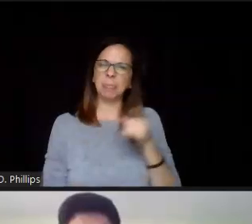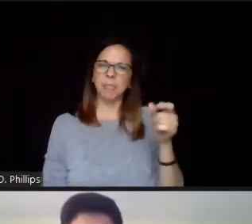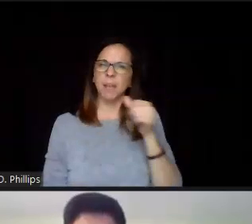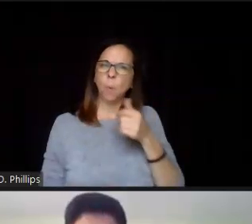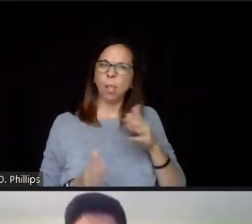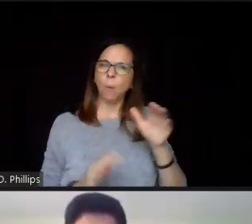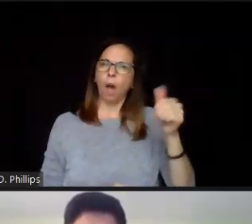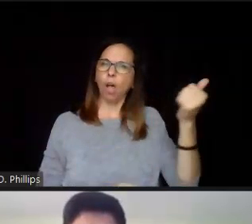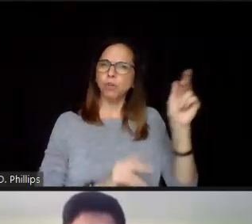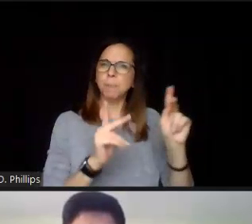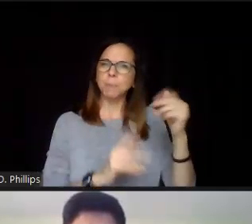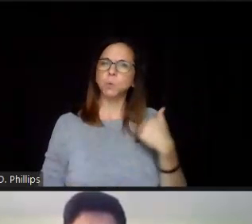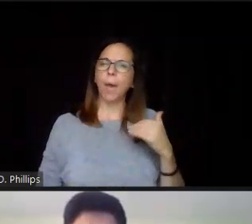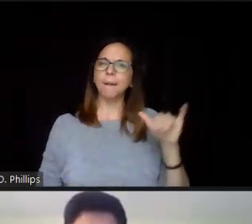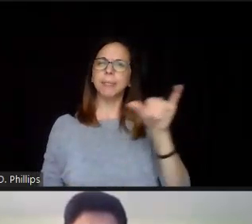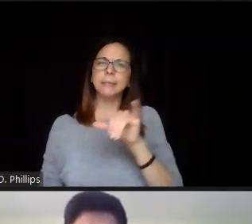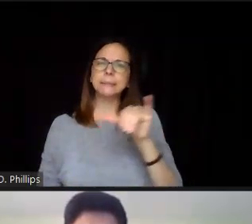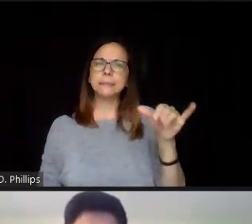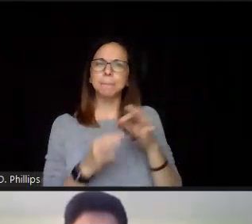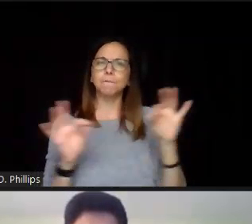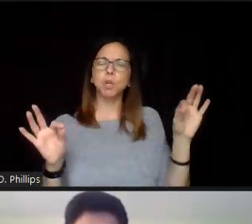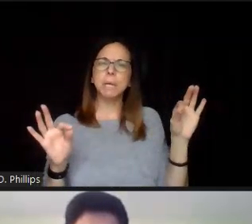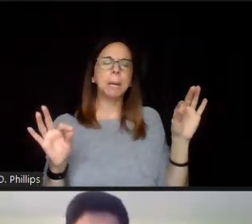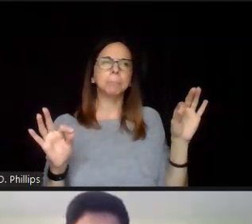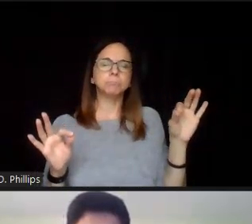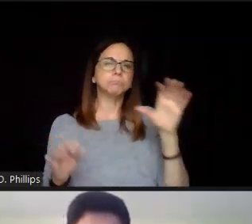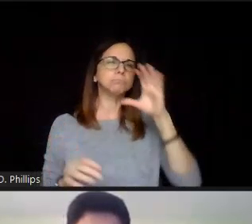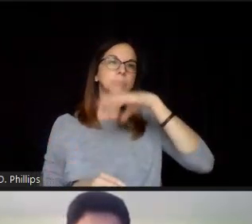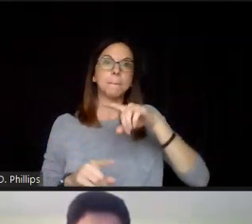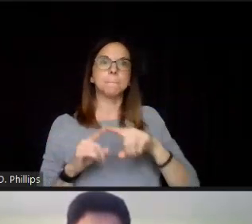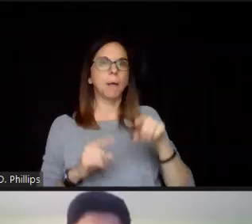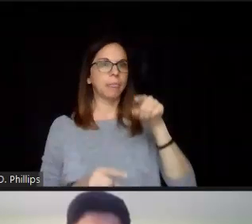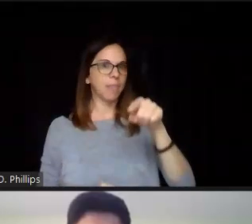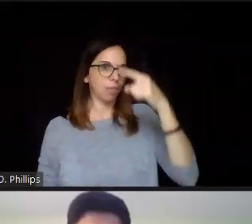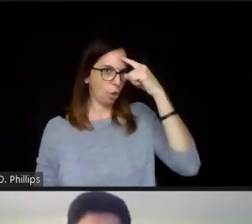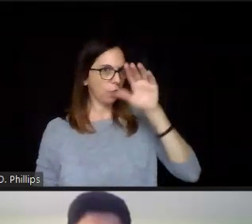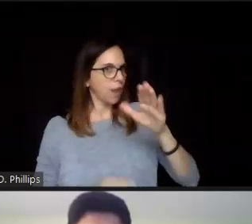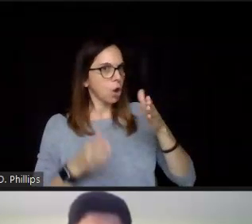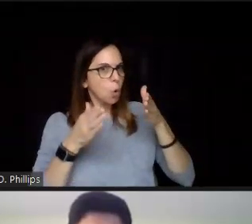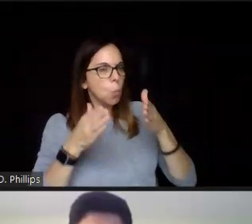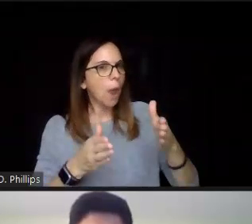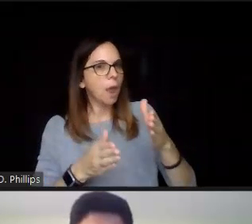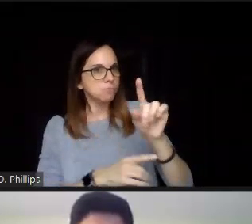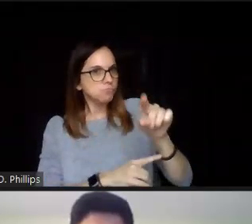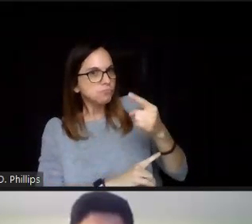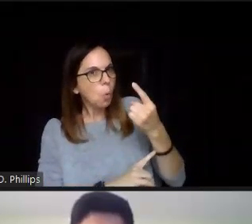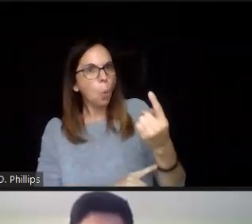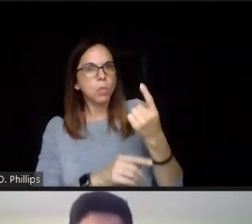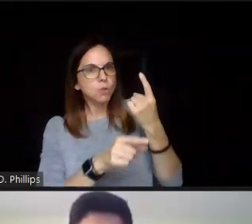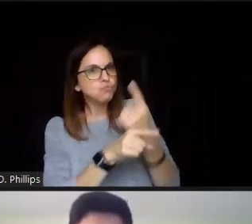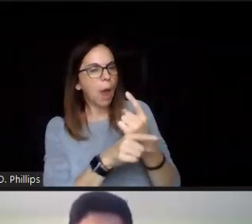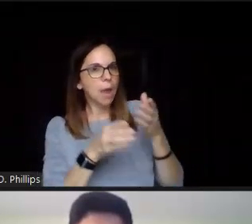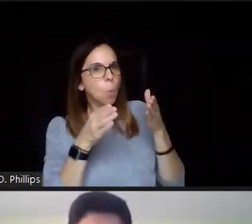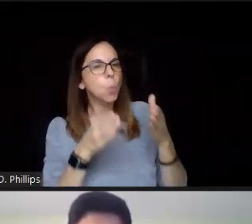allow others to have that same freedom, right? But they were convinced that their way was the true way, the correct